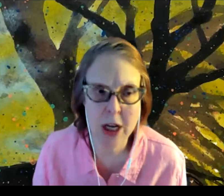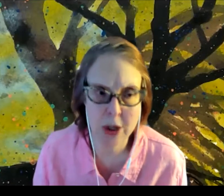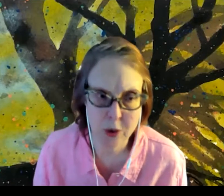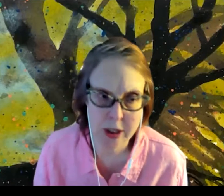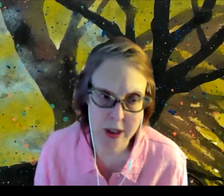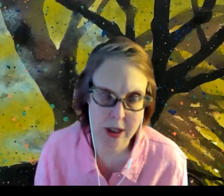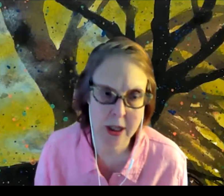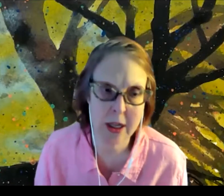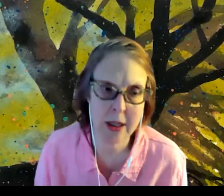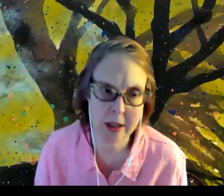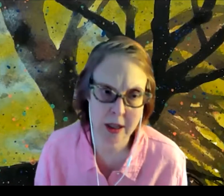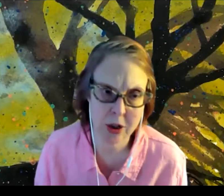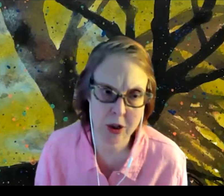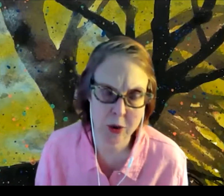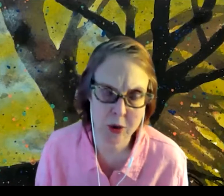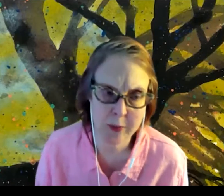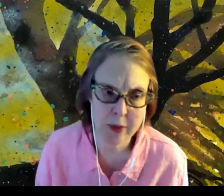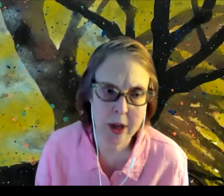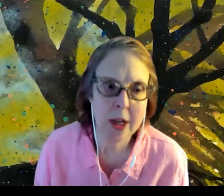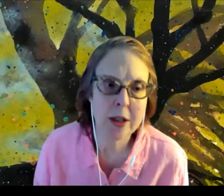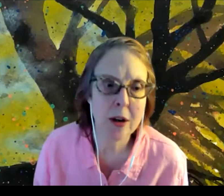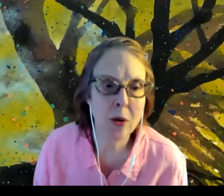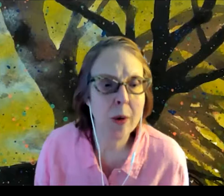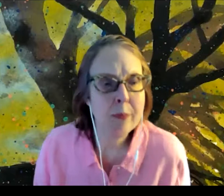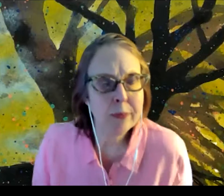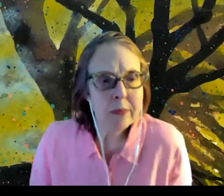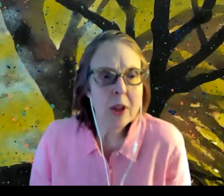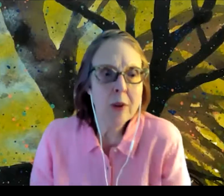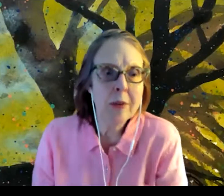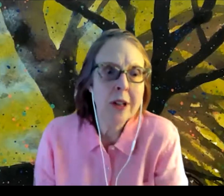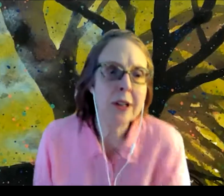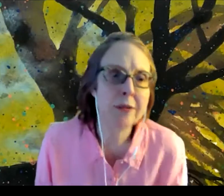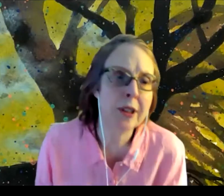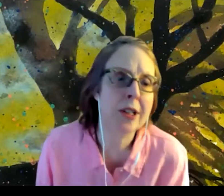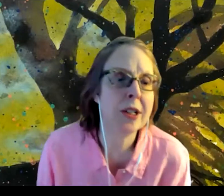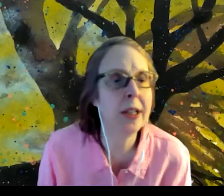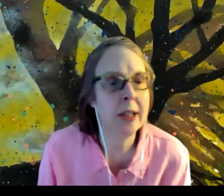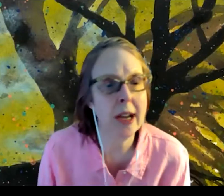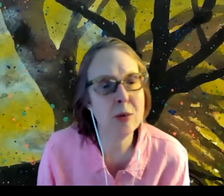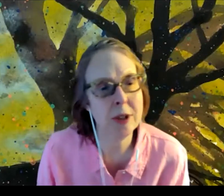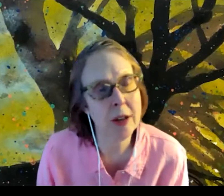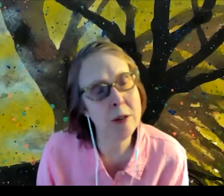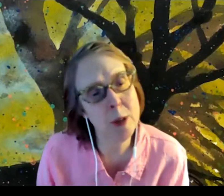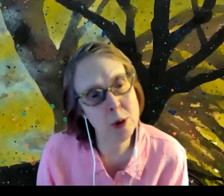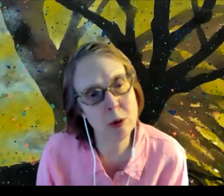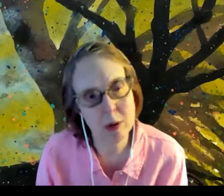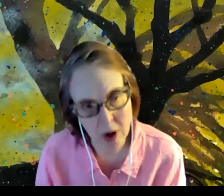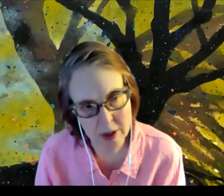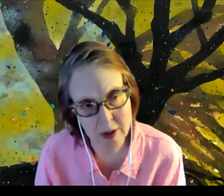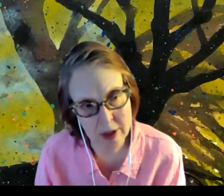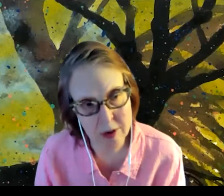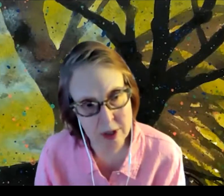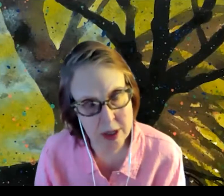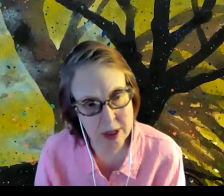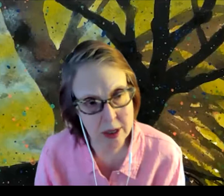very interested in these issues. So we wanted to really just connect with other people who are